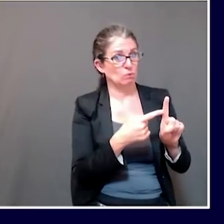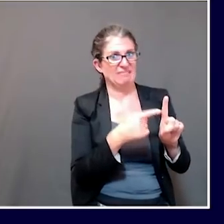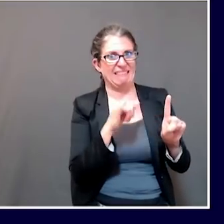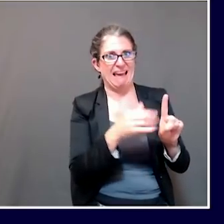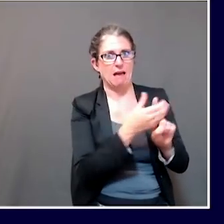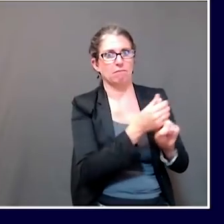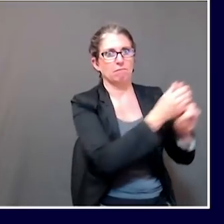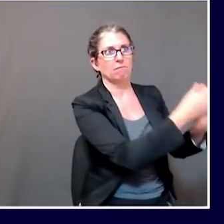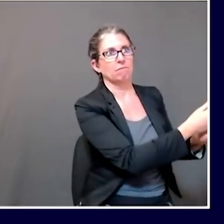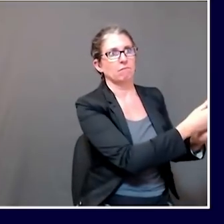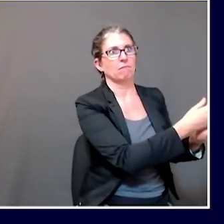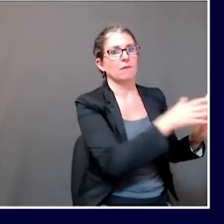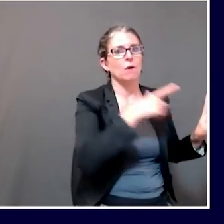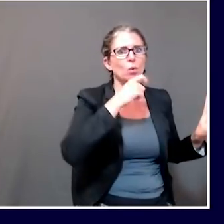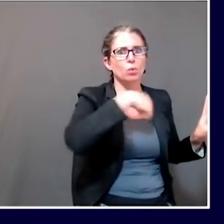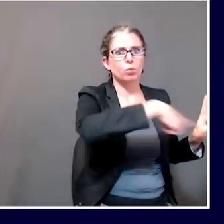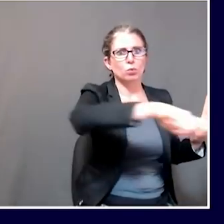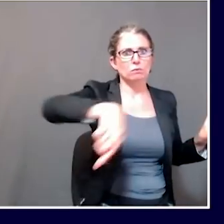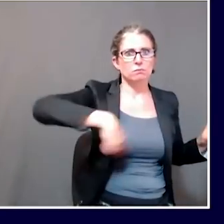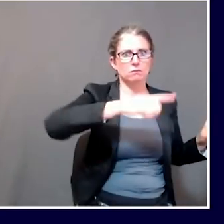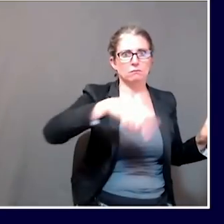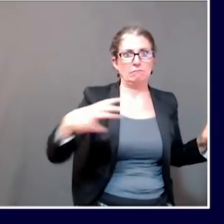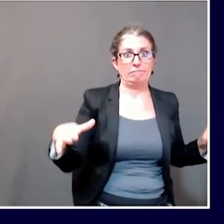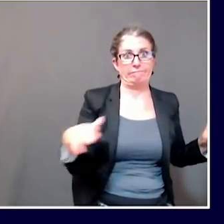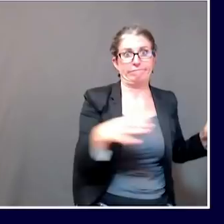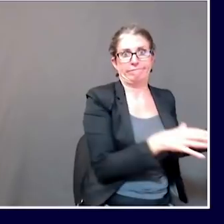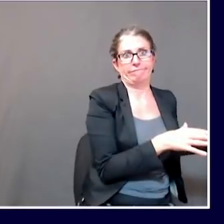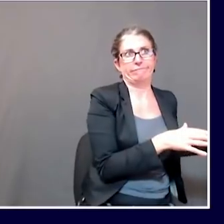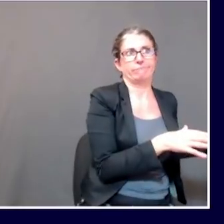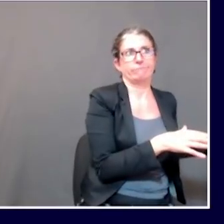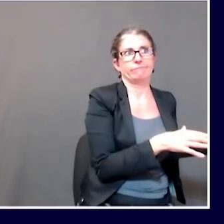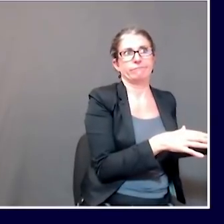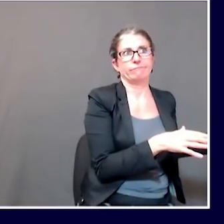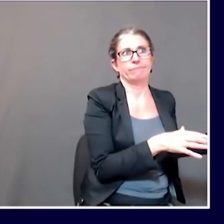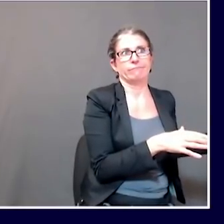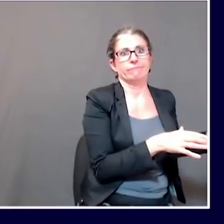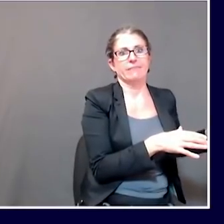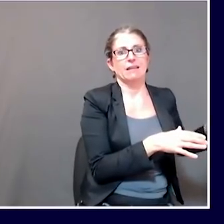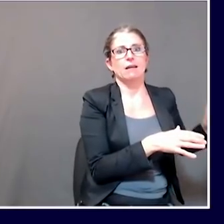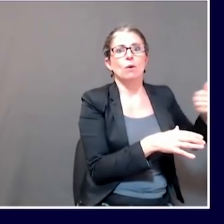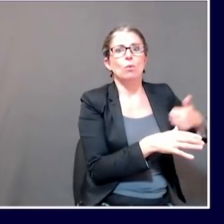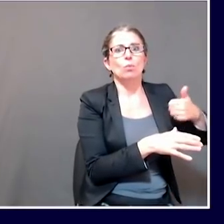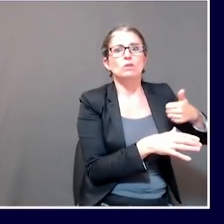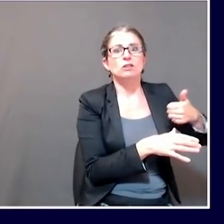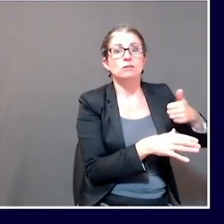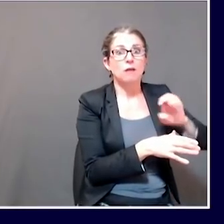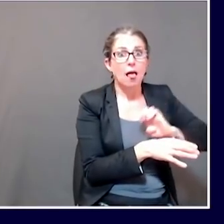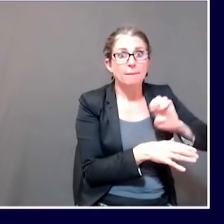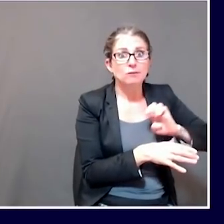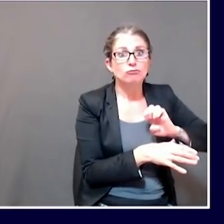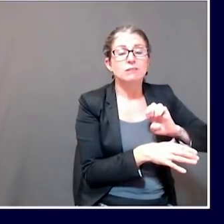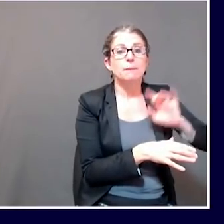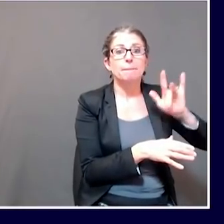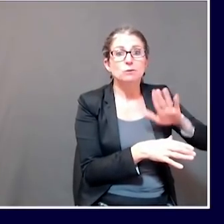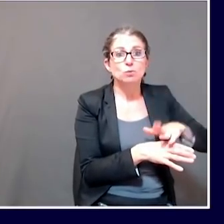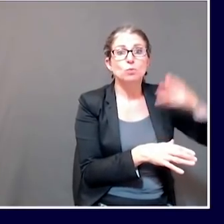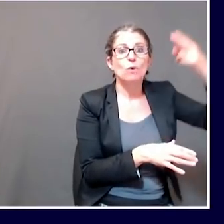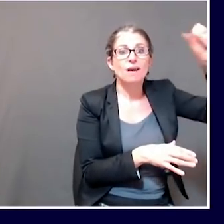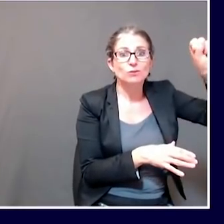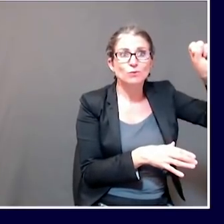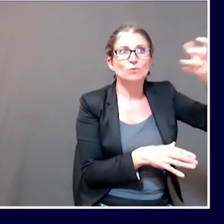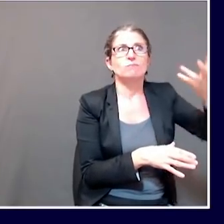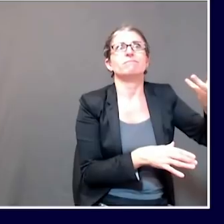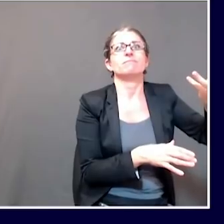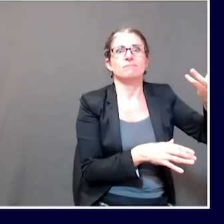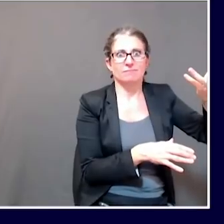child? And then number three, what to do at the school level overall? Let's talk about the child first. A child who develops